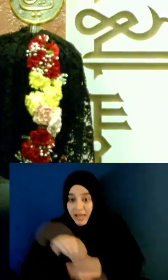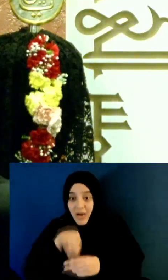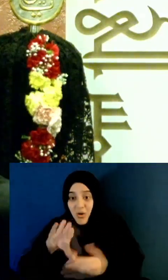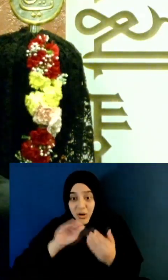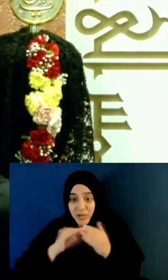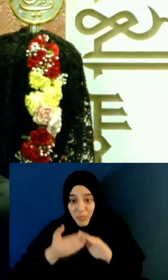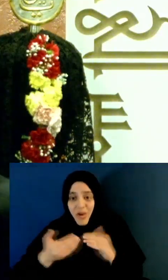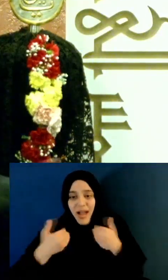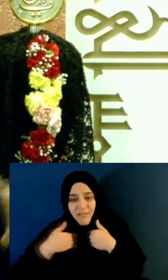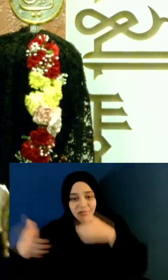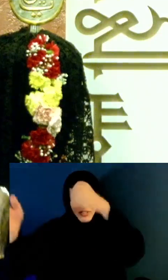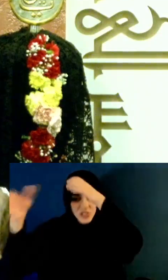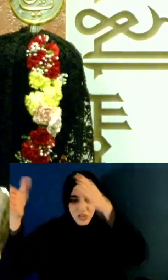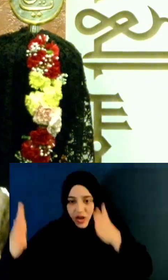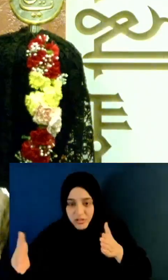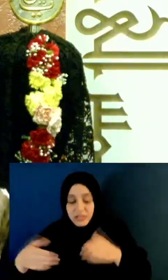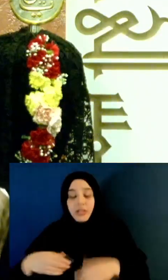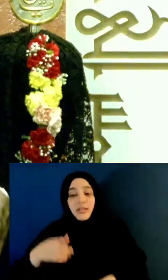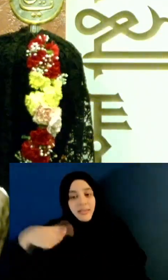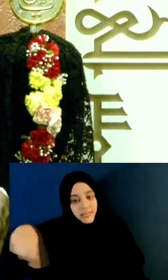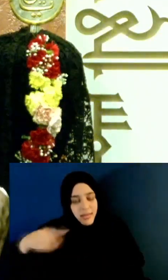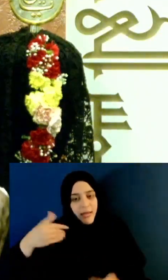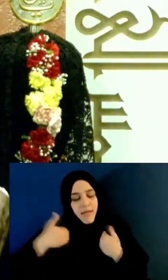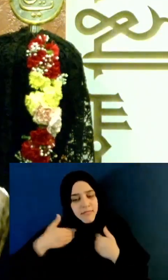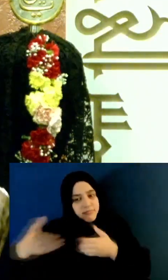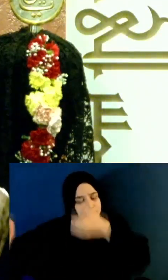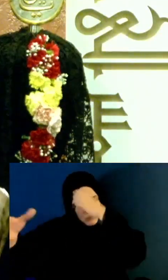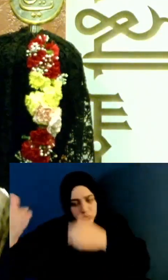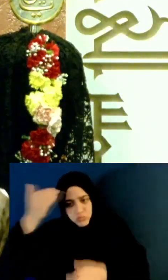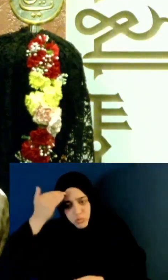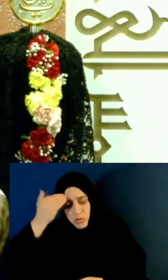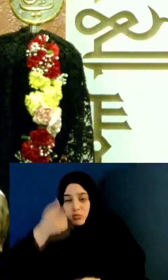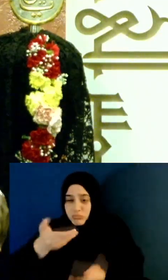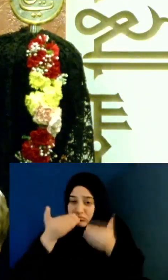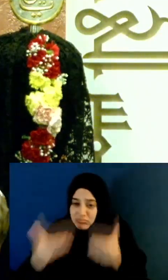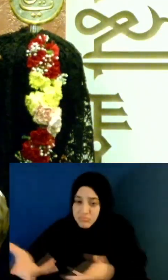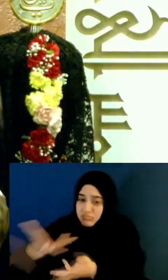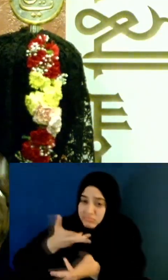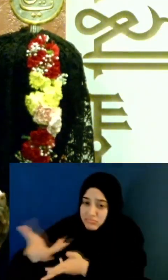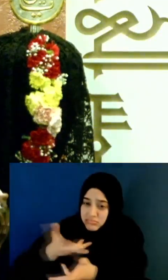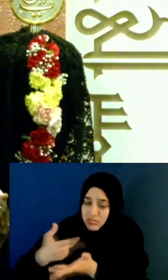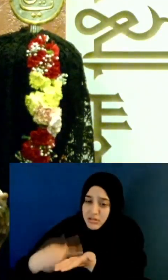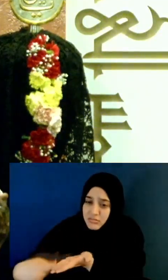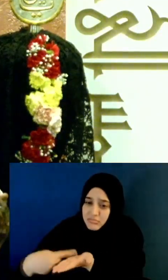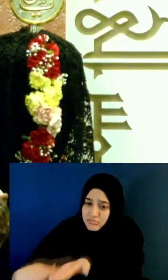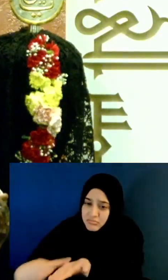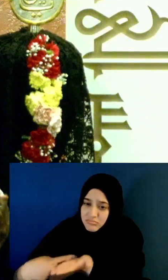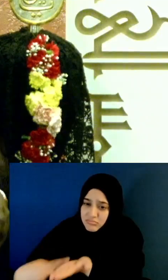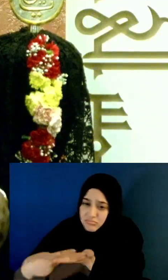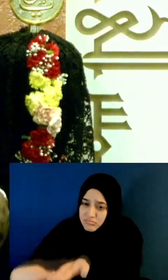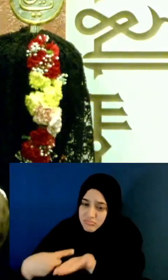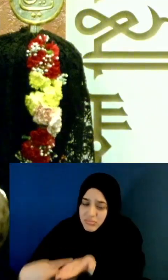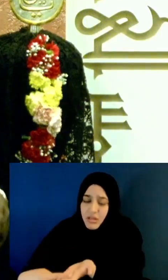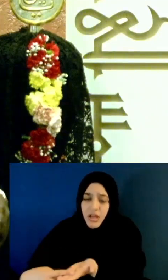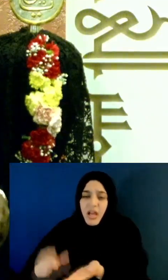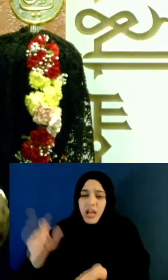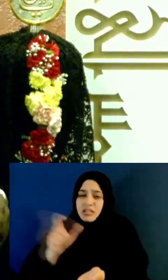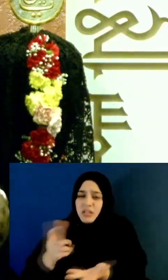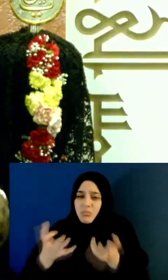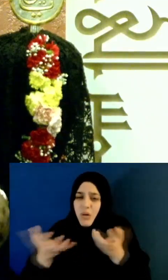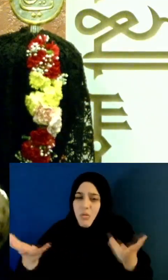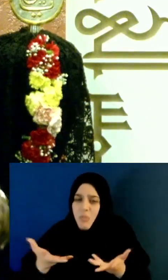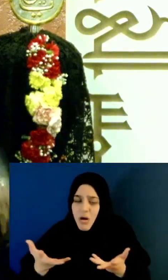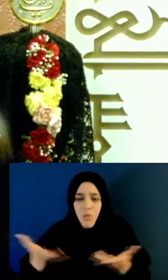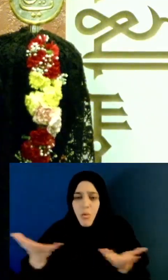community. Engage them. Discuss with them. What Islam doesn't want is what? You know you are doing